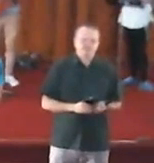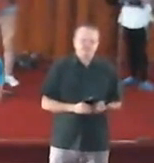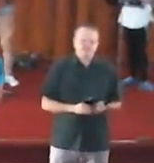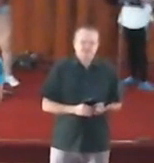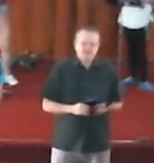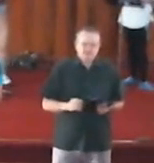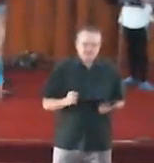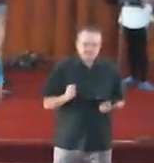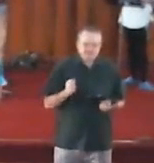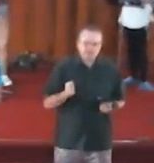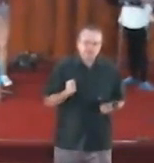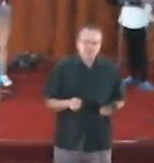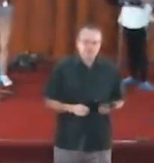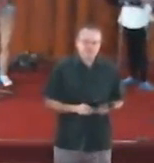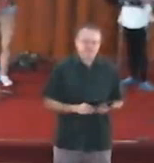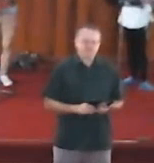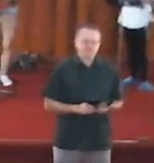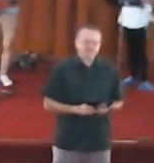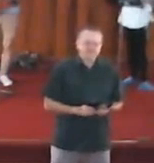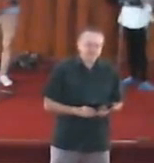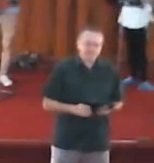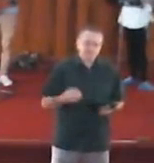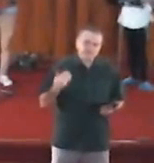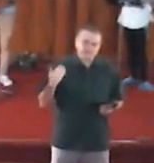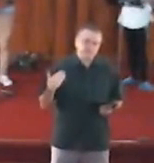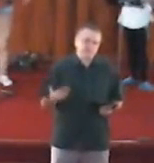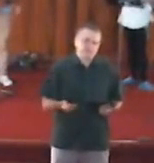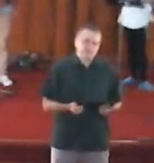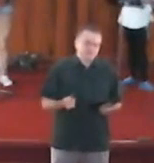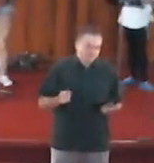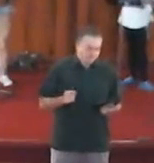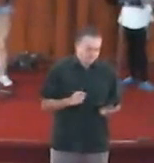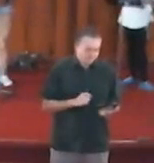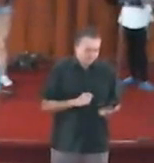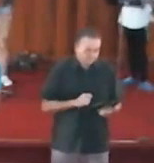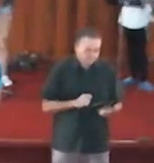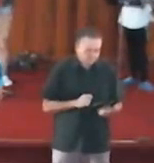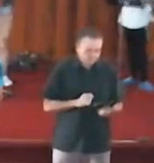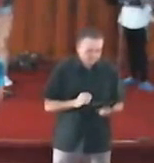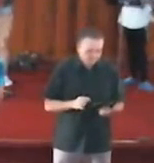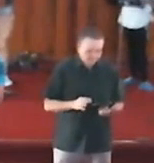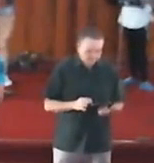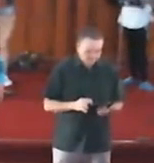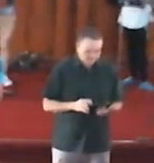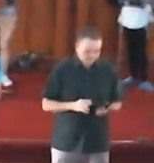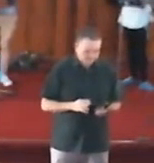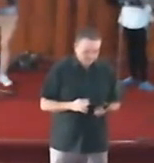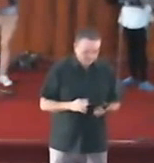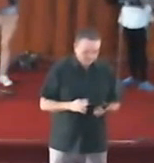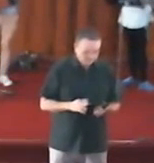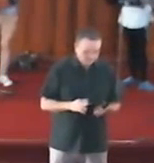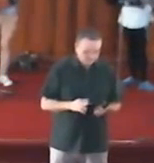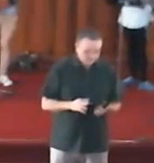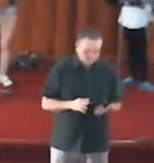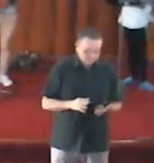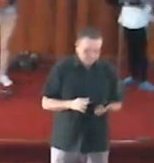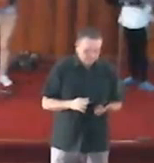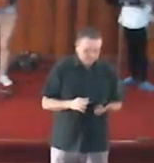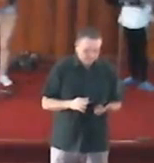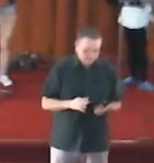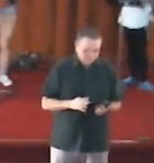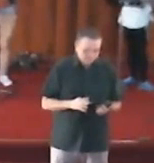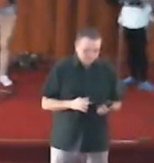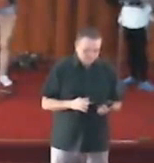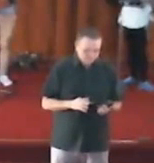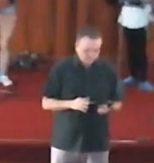que en nosotros que impida el fluir del Espíritu Santo. Lord and Heavenly Father, we want to give you any